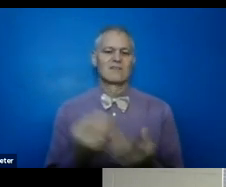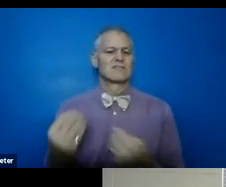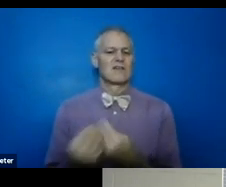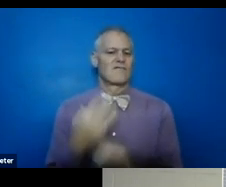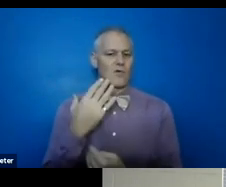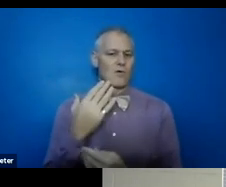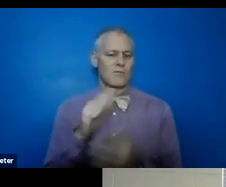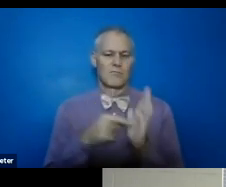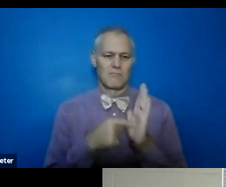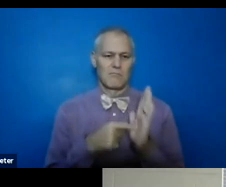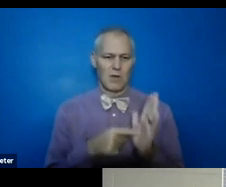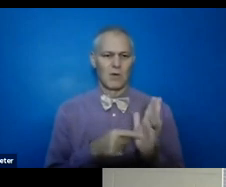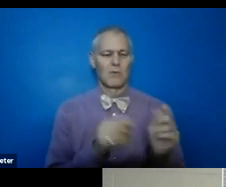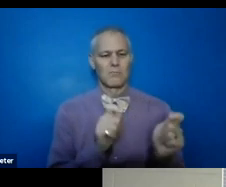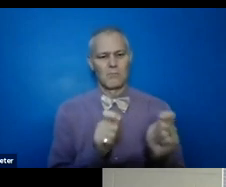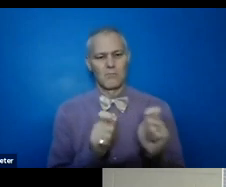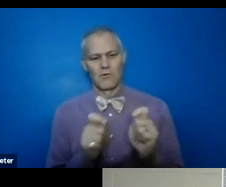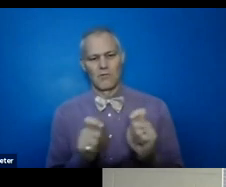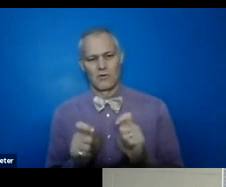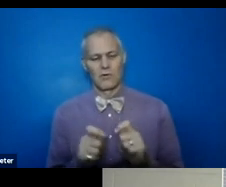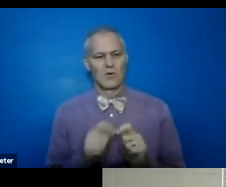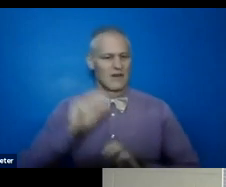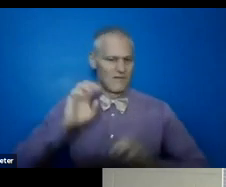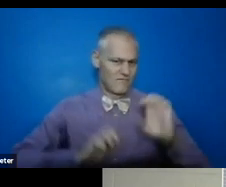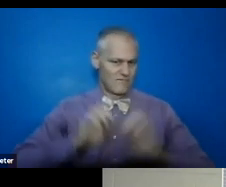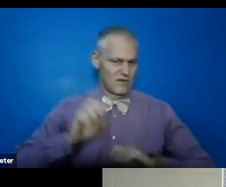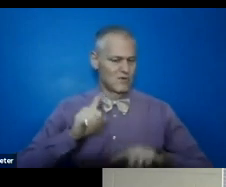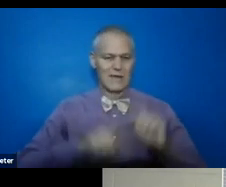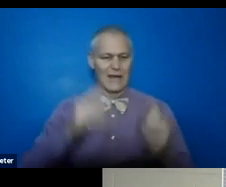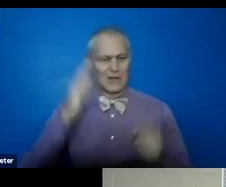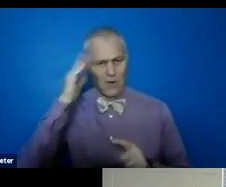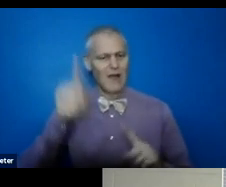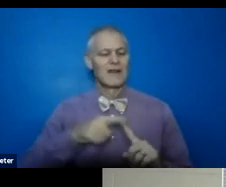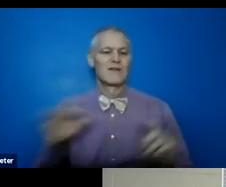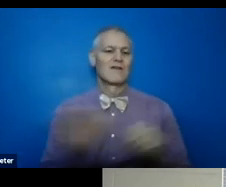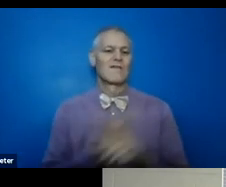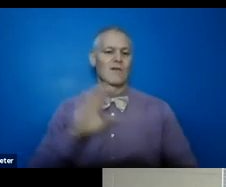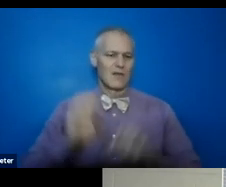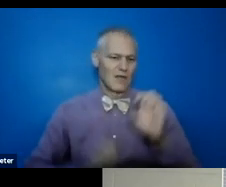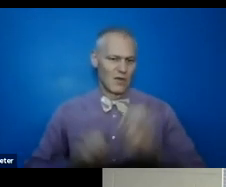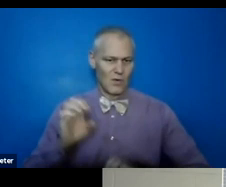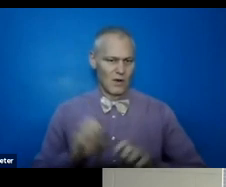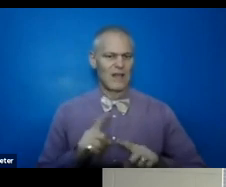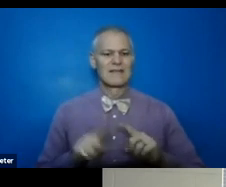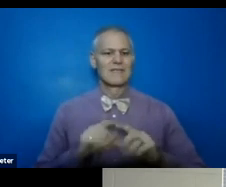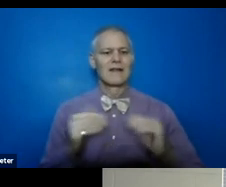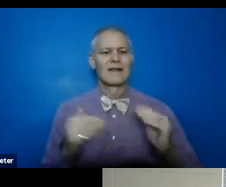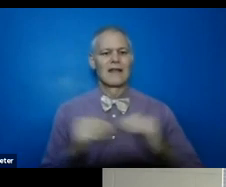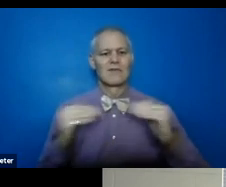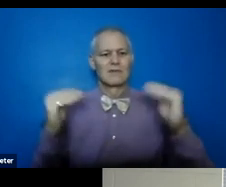We're moving towards evaluation. You can't know until you fully evaluate. And then again, there's different levels of